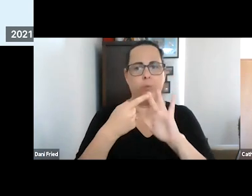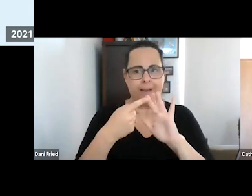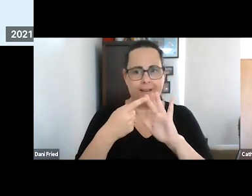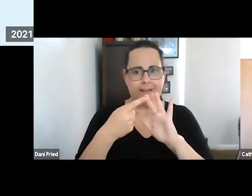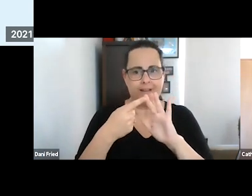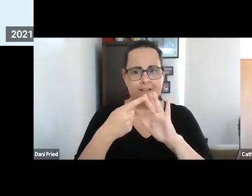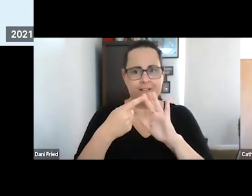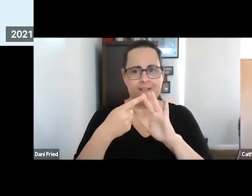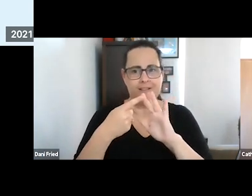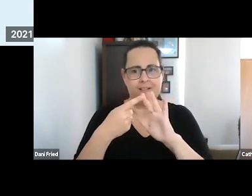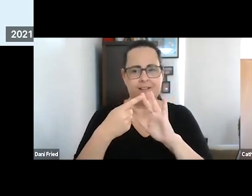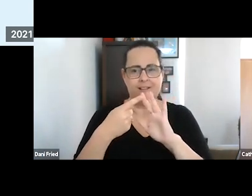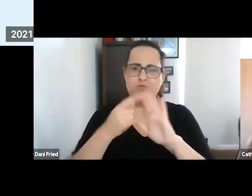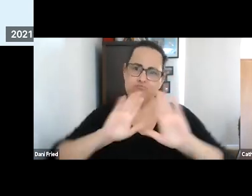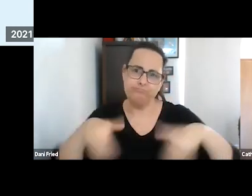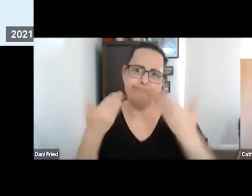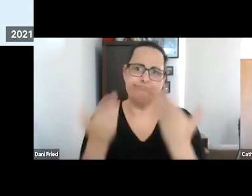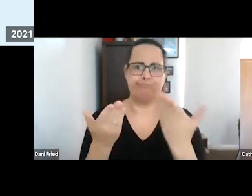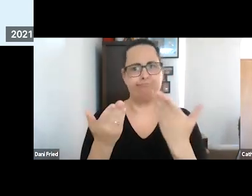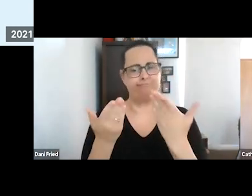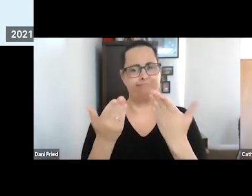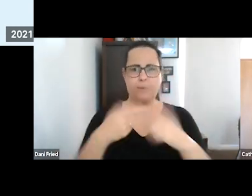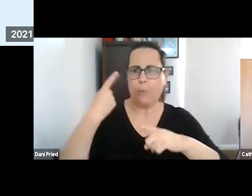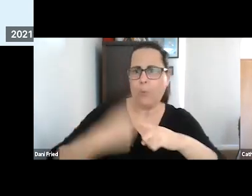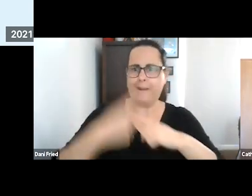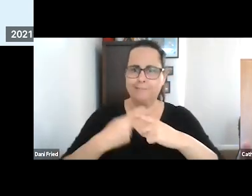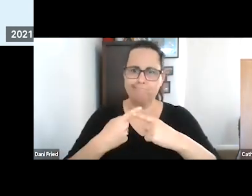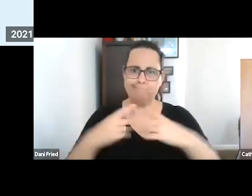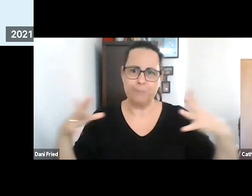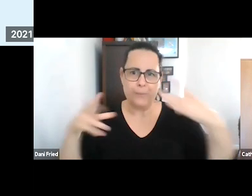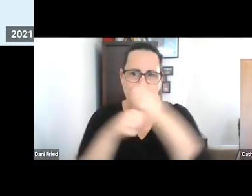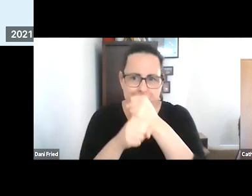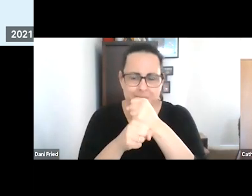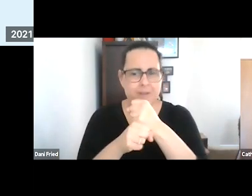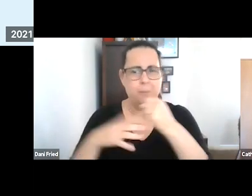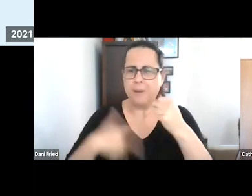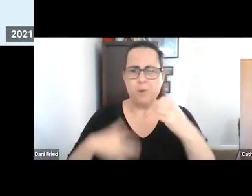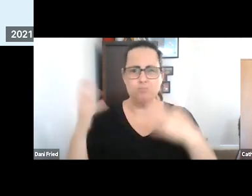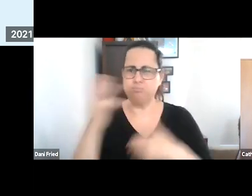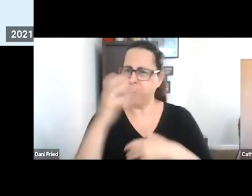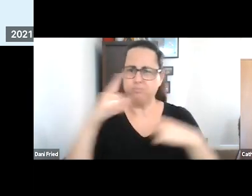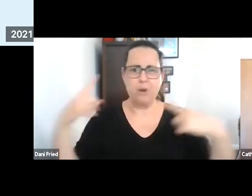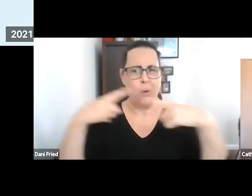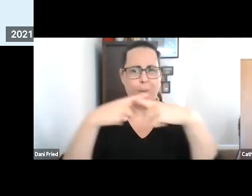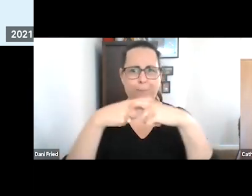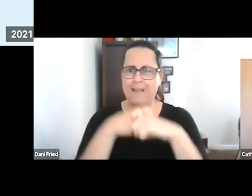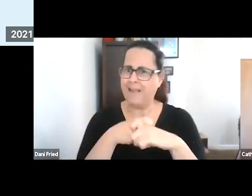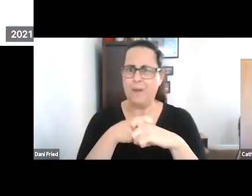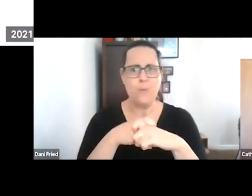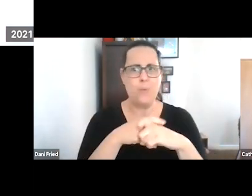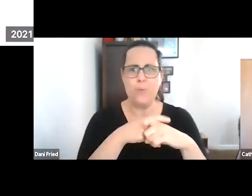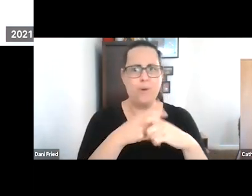really, you know, provide a quick overview of it's so complex, all the issues that came